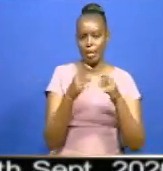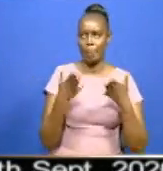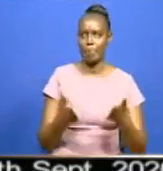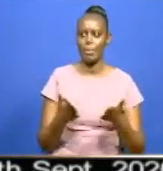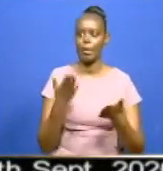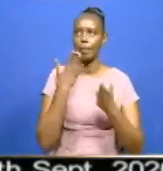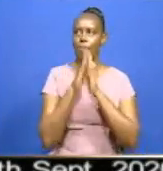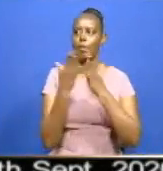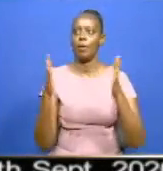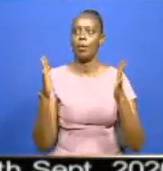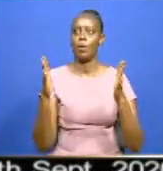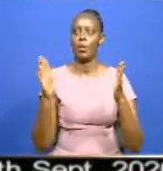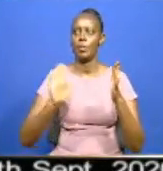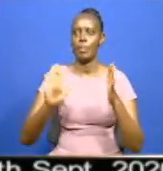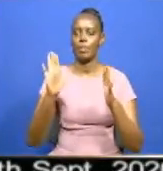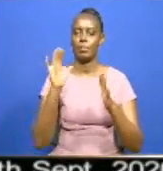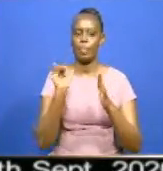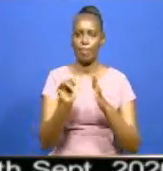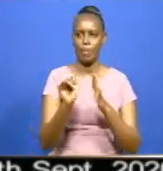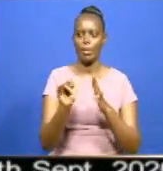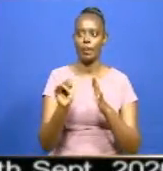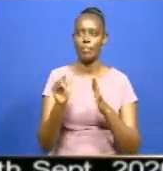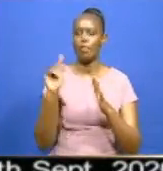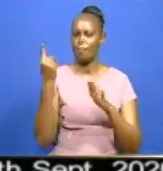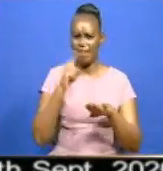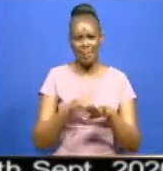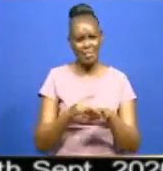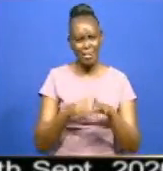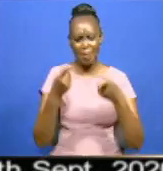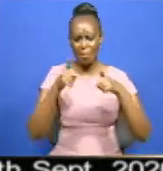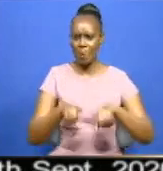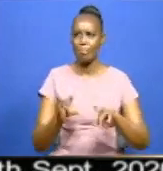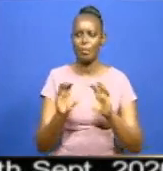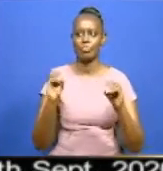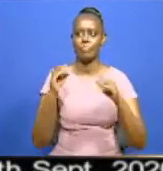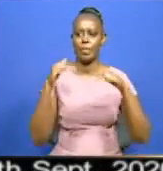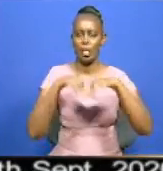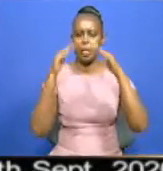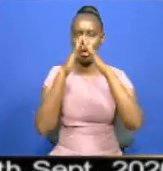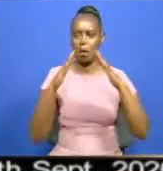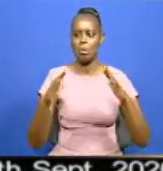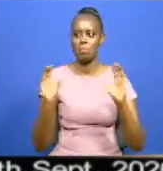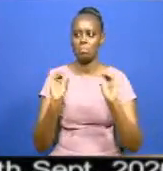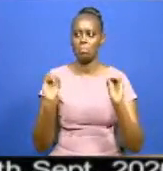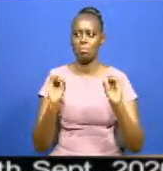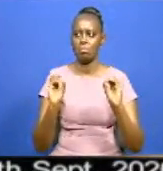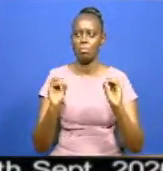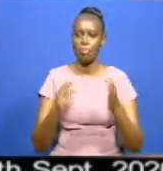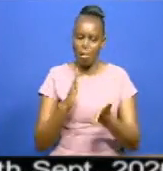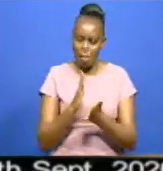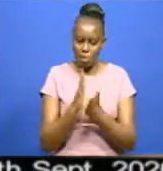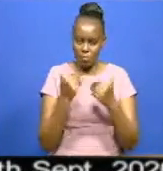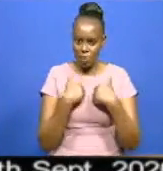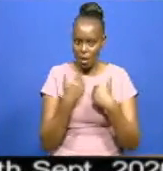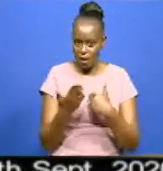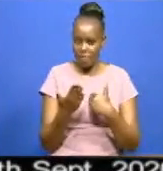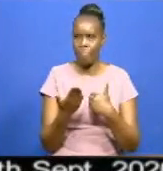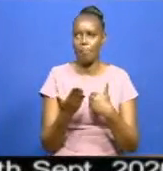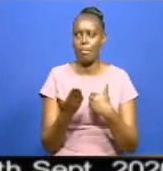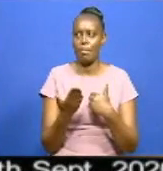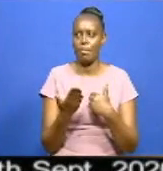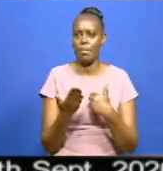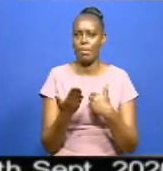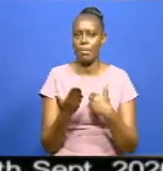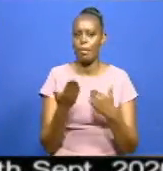to congratulate them for that. Because this is not the first time it's happened in this House, where we actually find